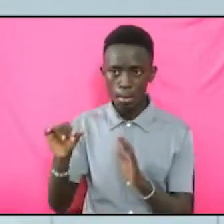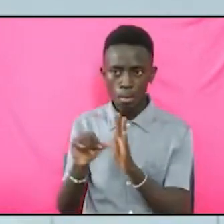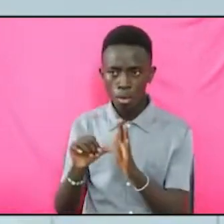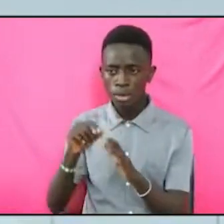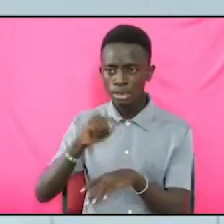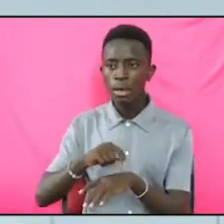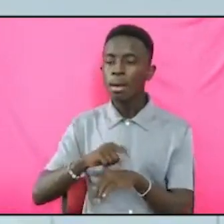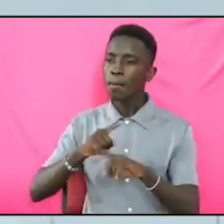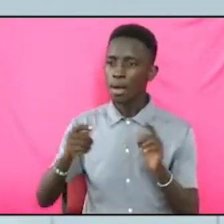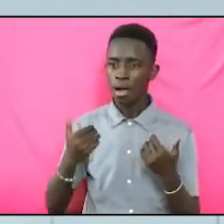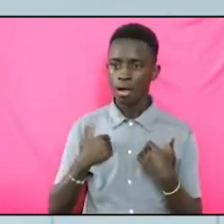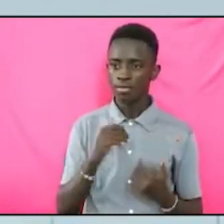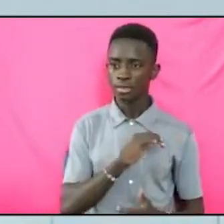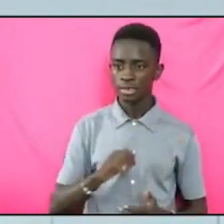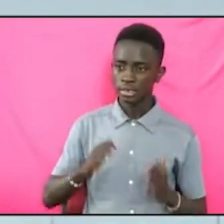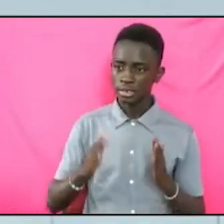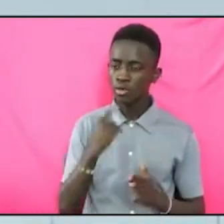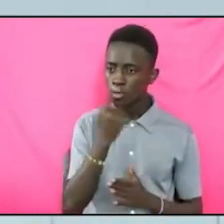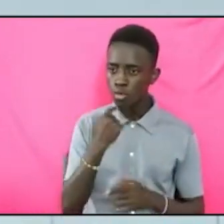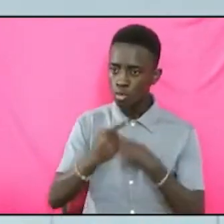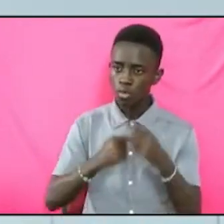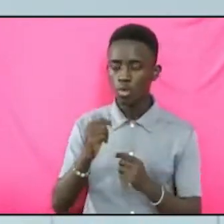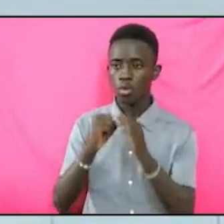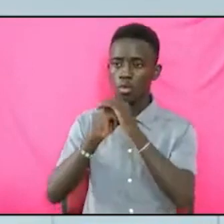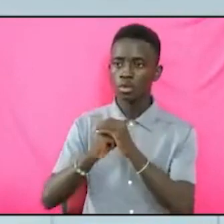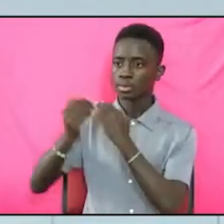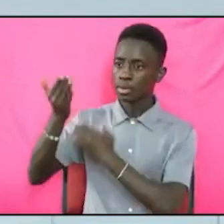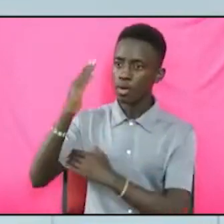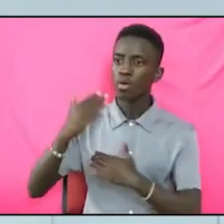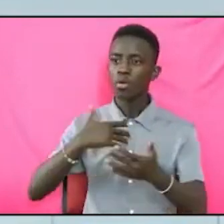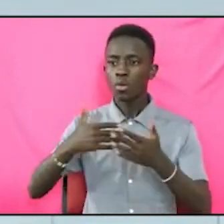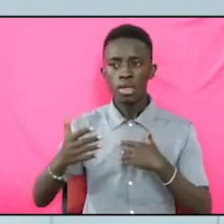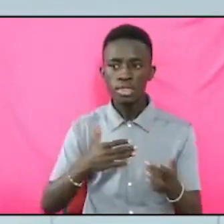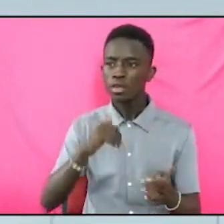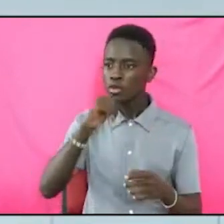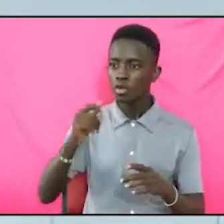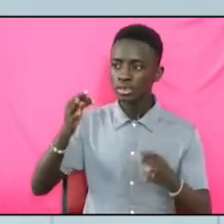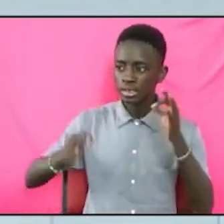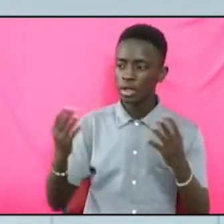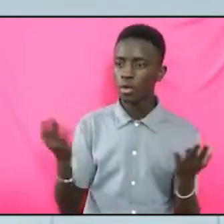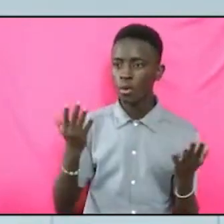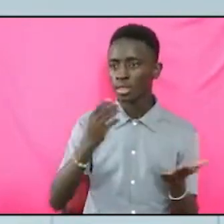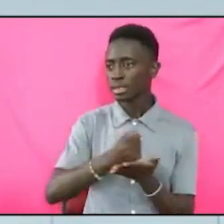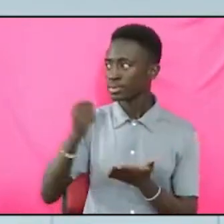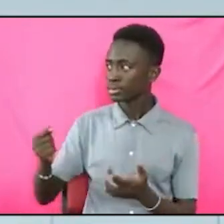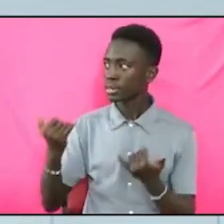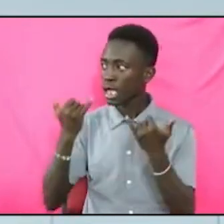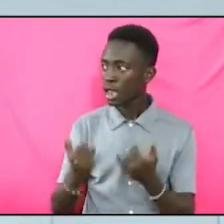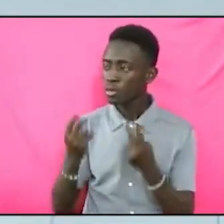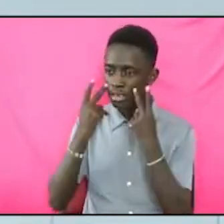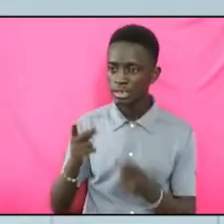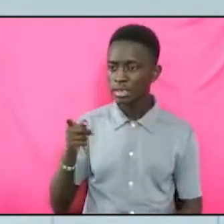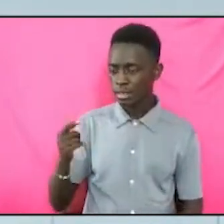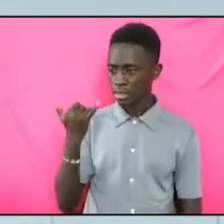that continued to worship Yahweh regardless of where they had been taken. And it is most likely that this young